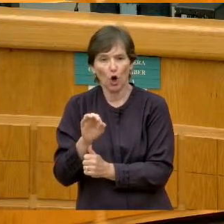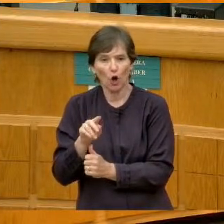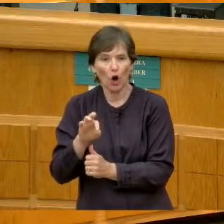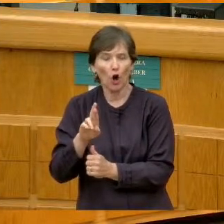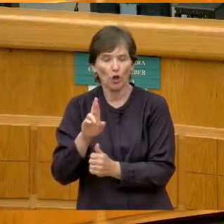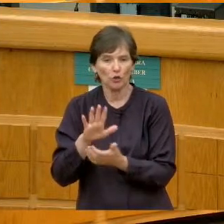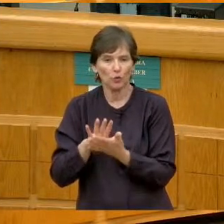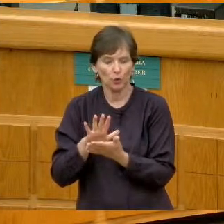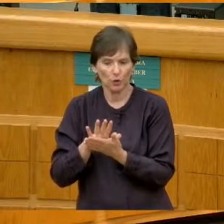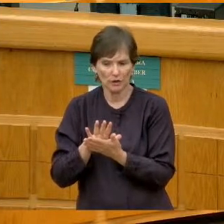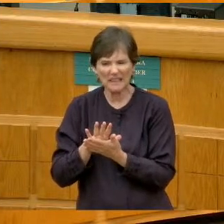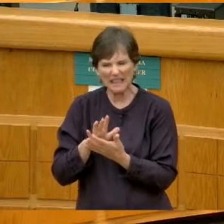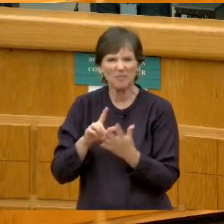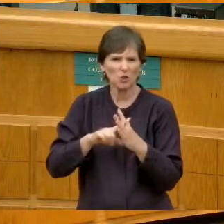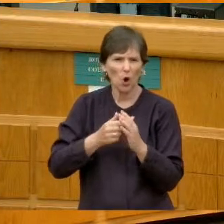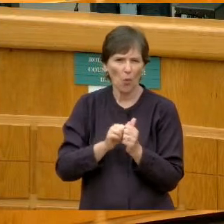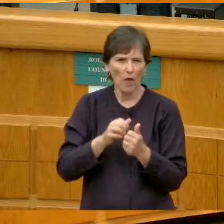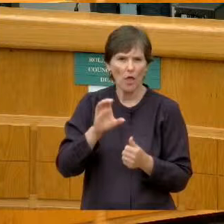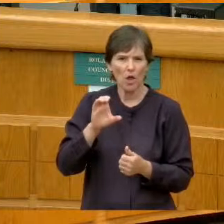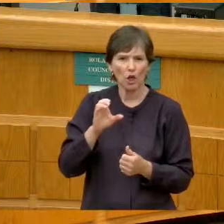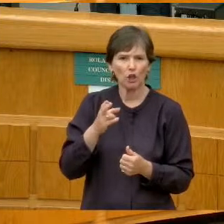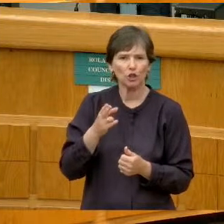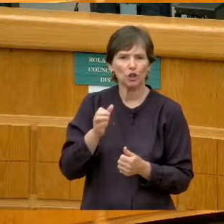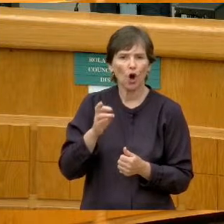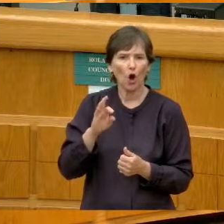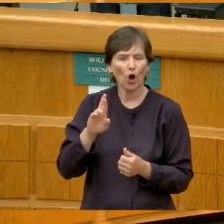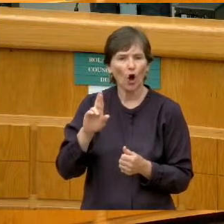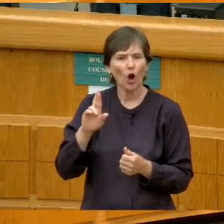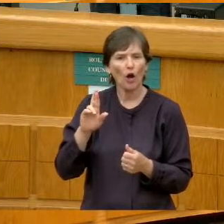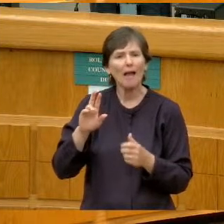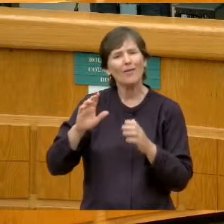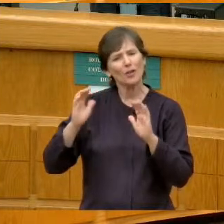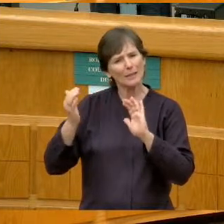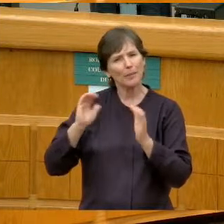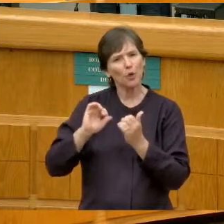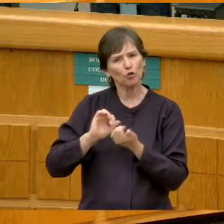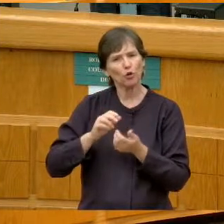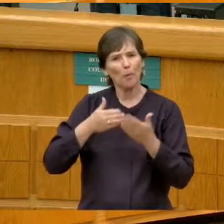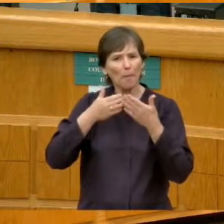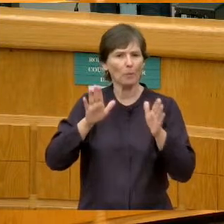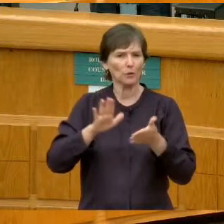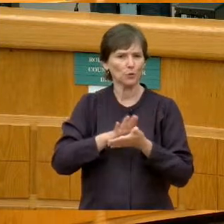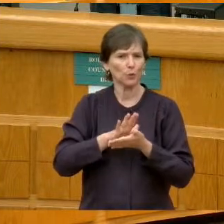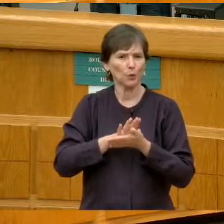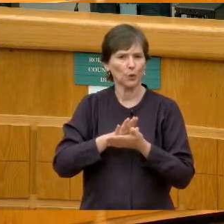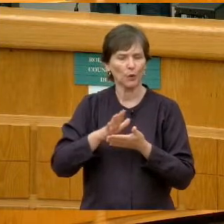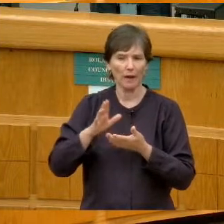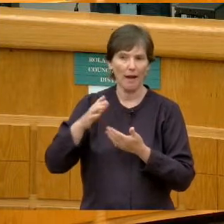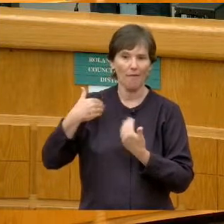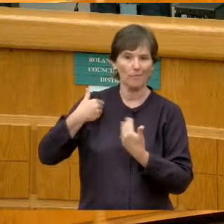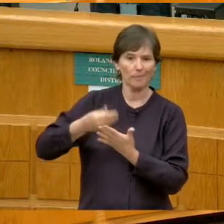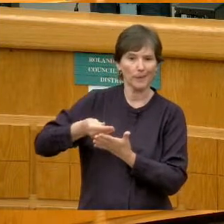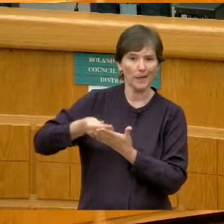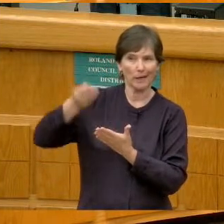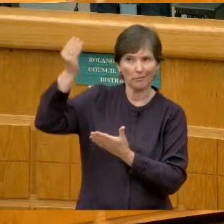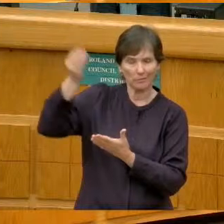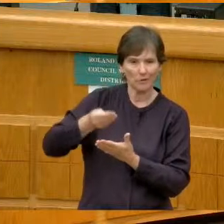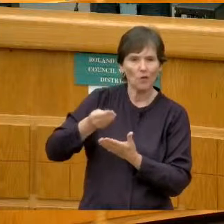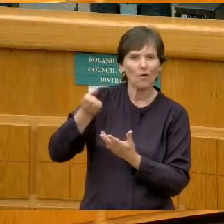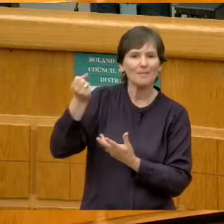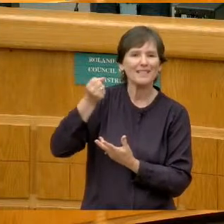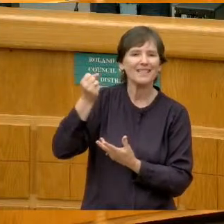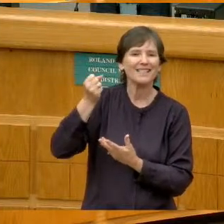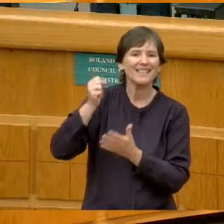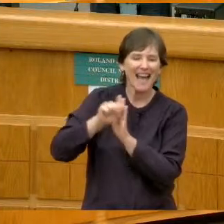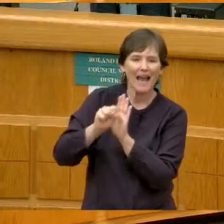schools are very similar to the public school in that they get state funding, and by all intents and purposes, they're a public